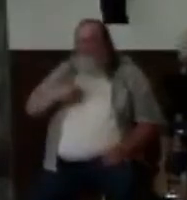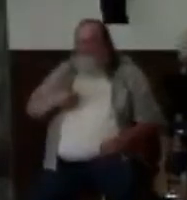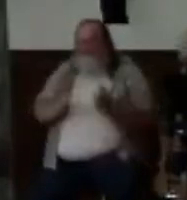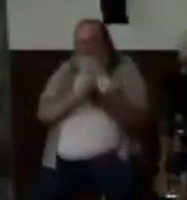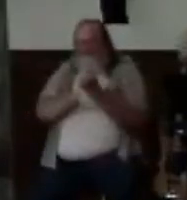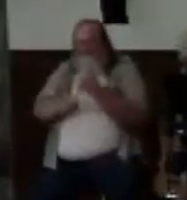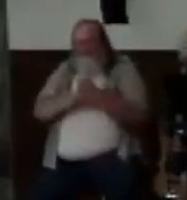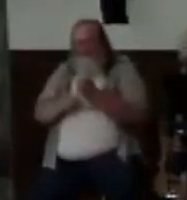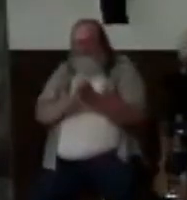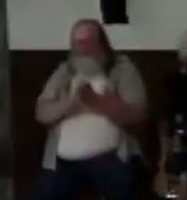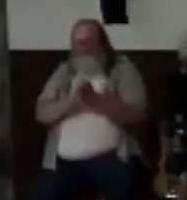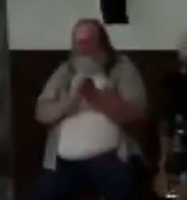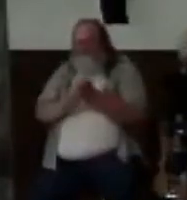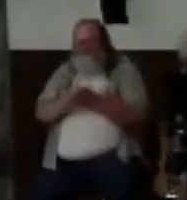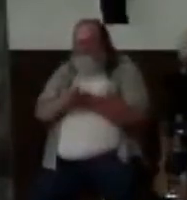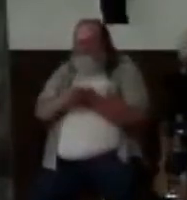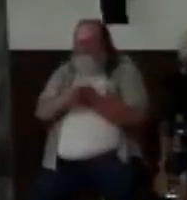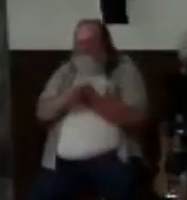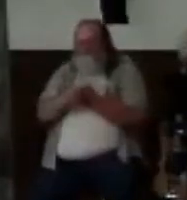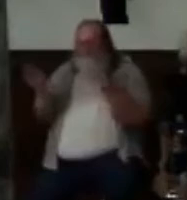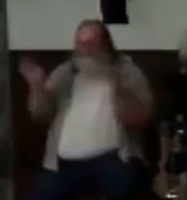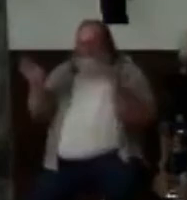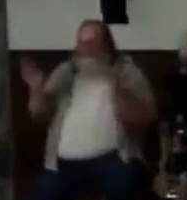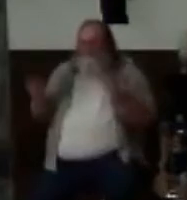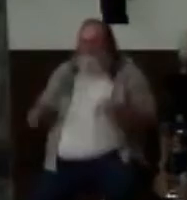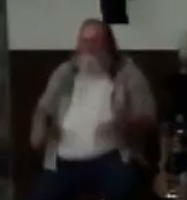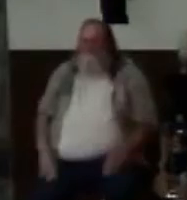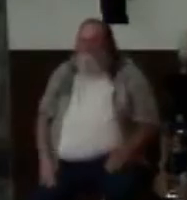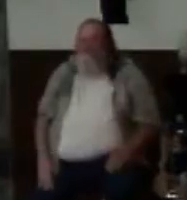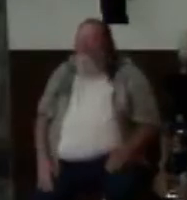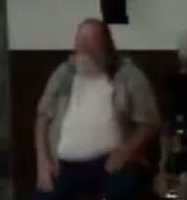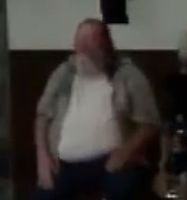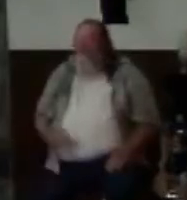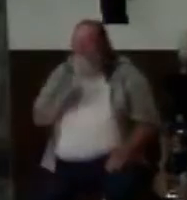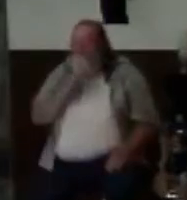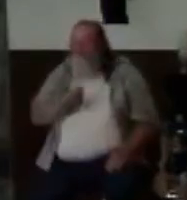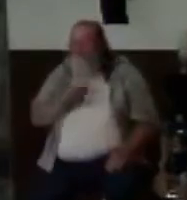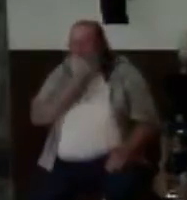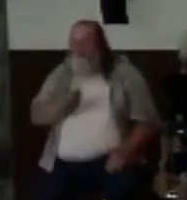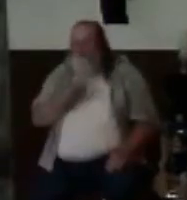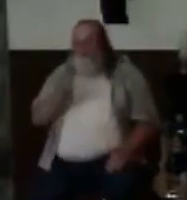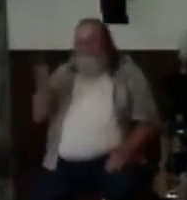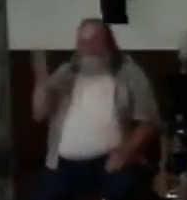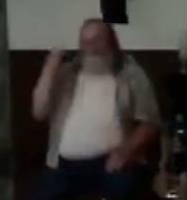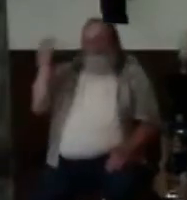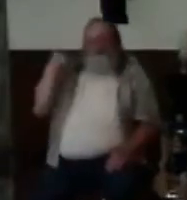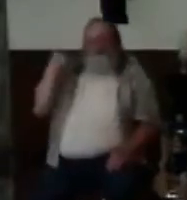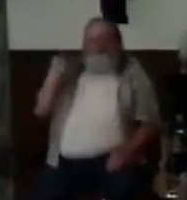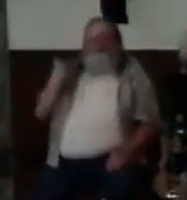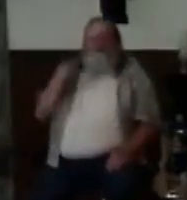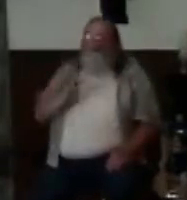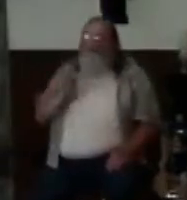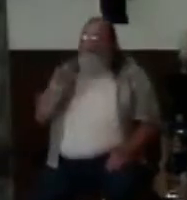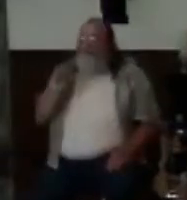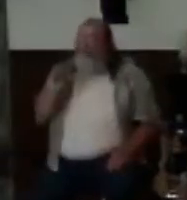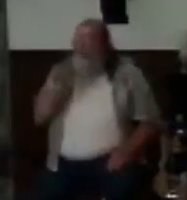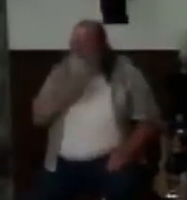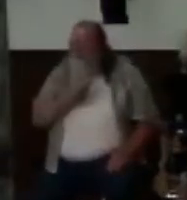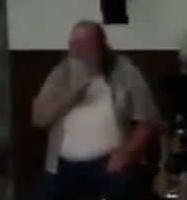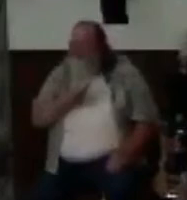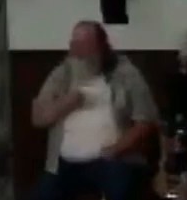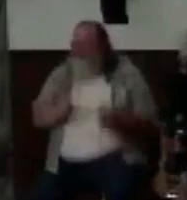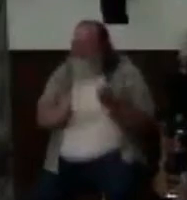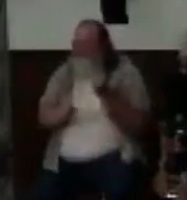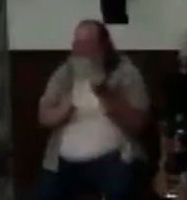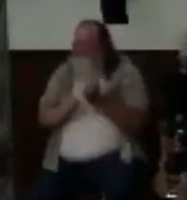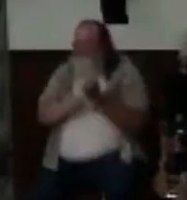The Jewish people did it back then, and we're just as guilty of it today. We have made requirements to laws that don't even